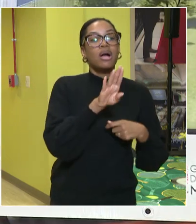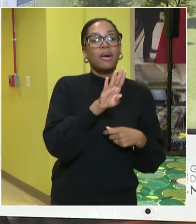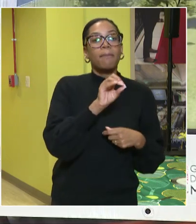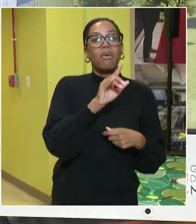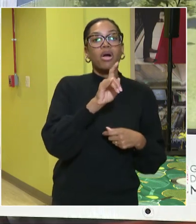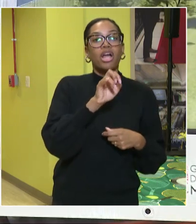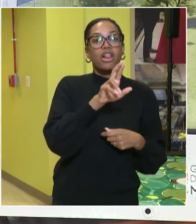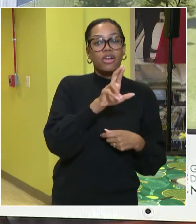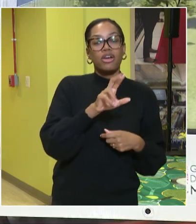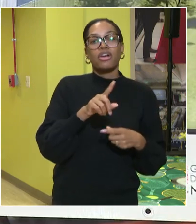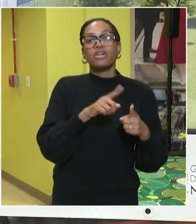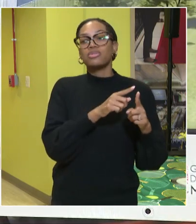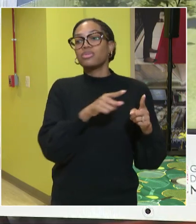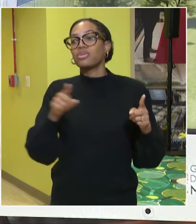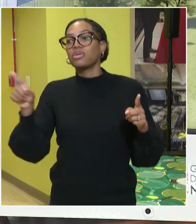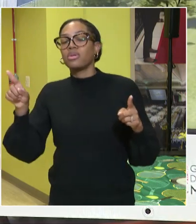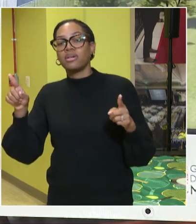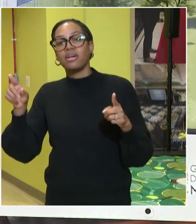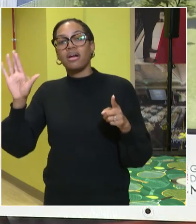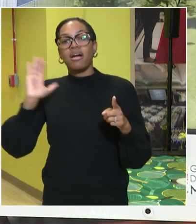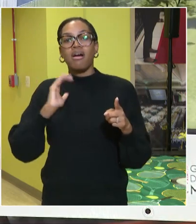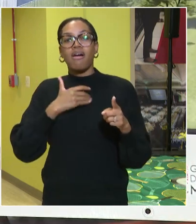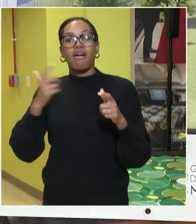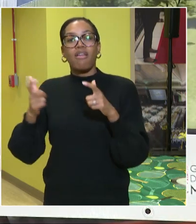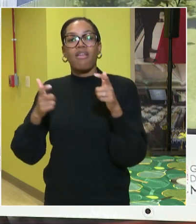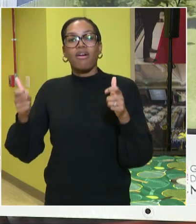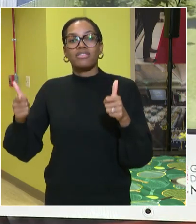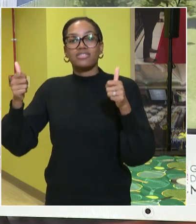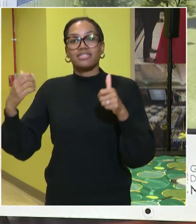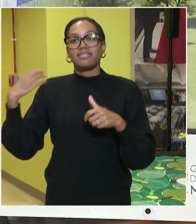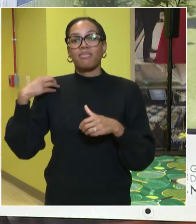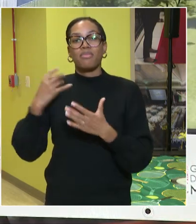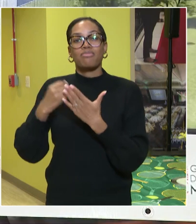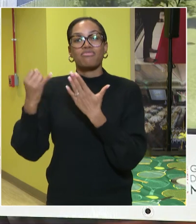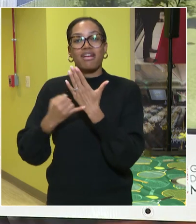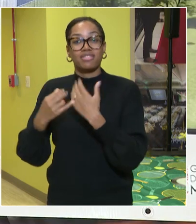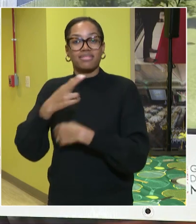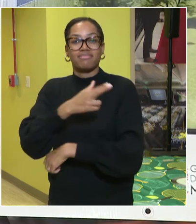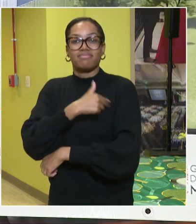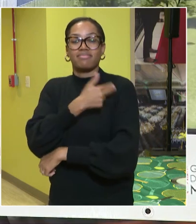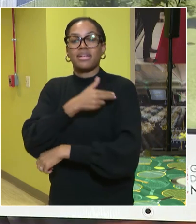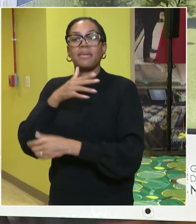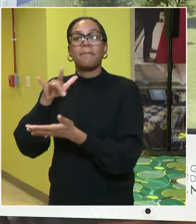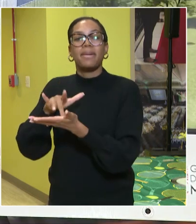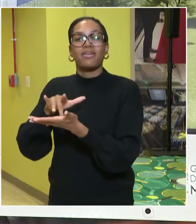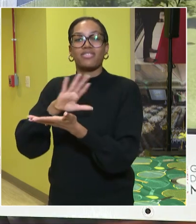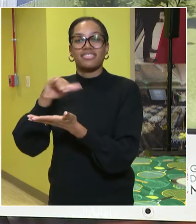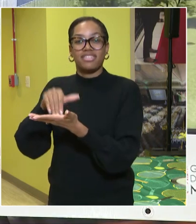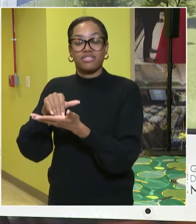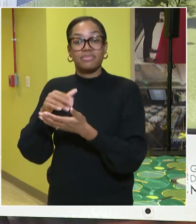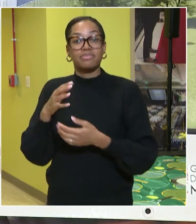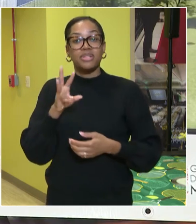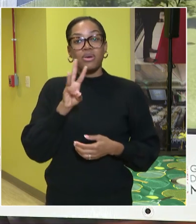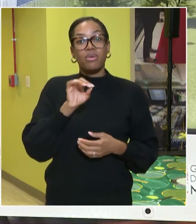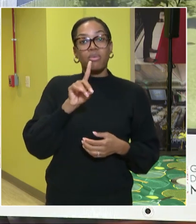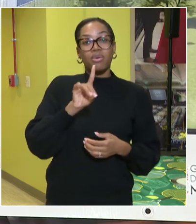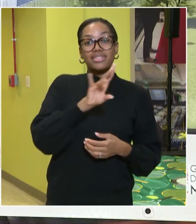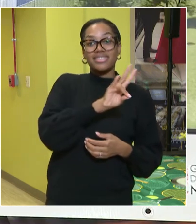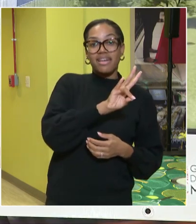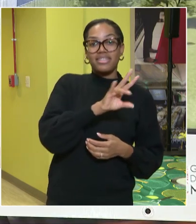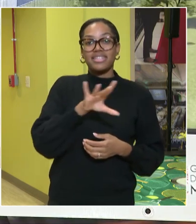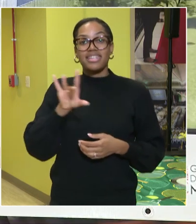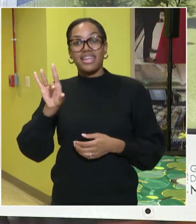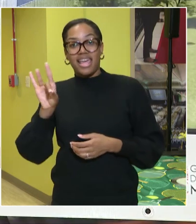Hill Regional Medical Center, which will be our largest capital project. And in fact, wards 7 and 8, Ward 8 in